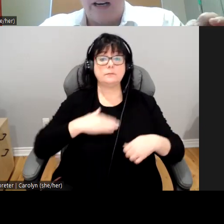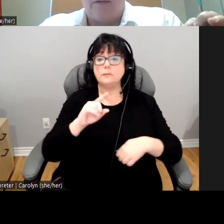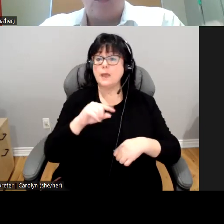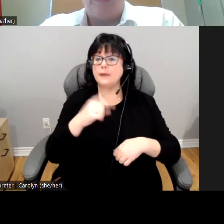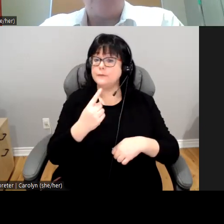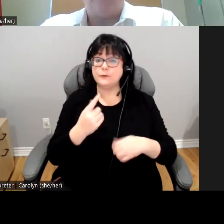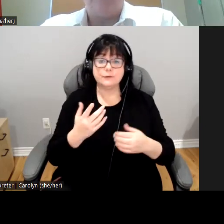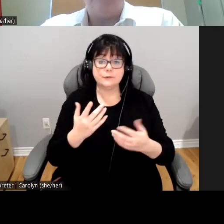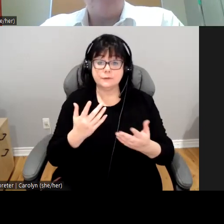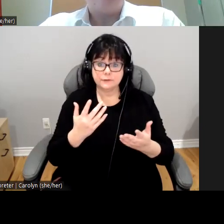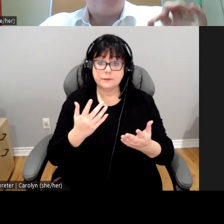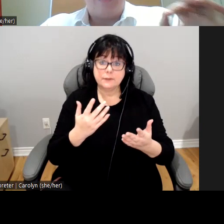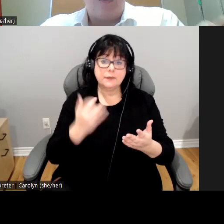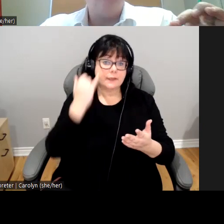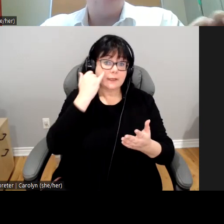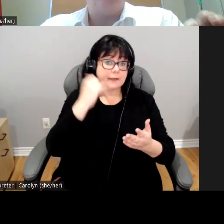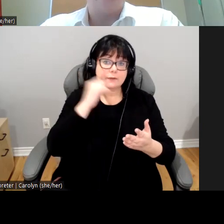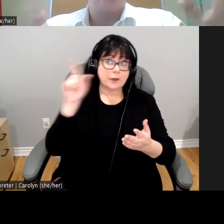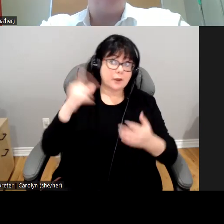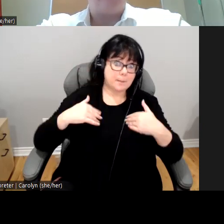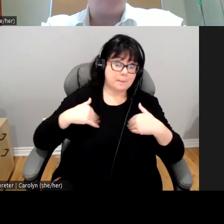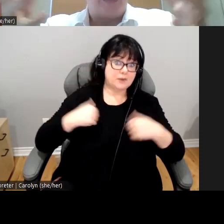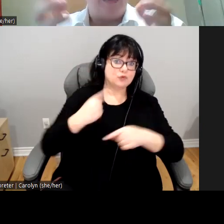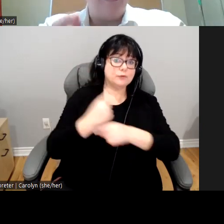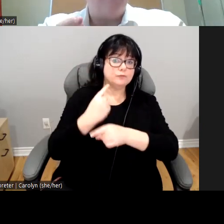for whatever reason, how do I